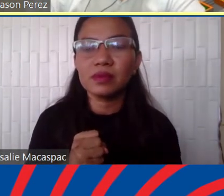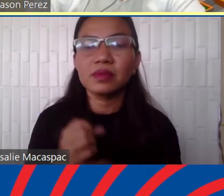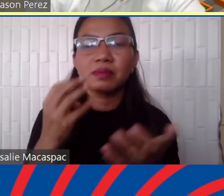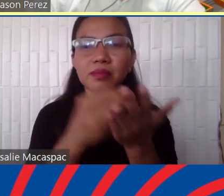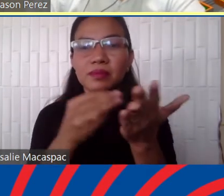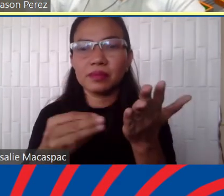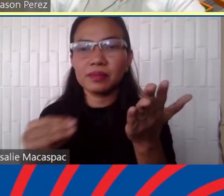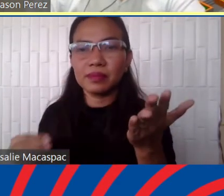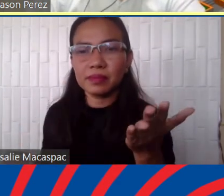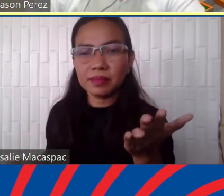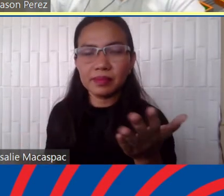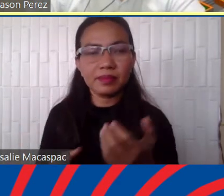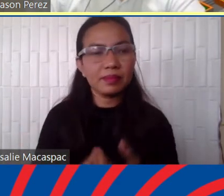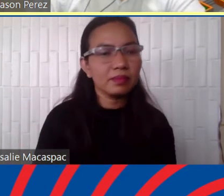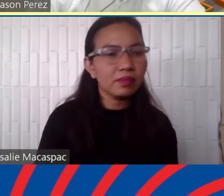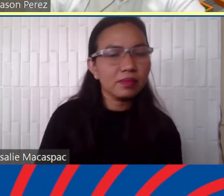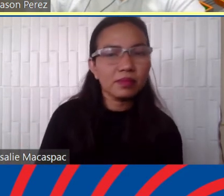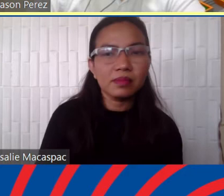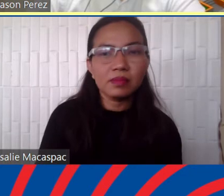materials. No?